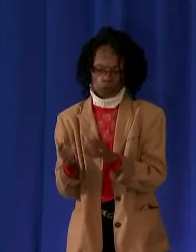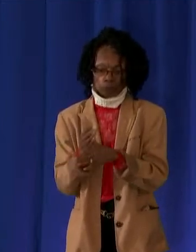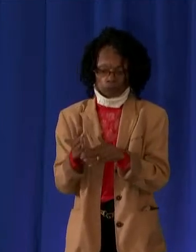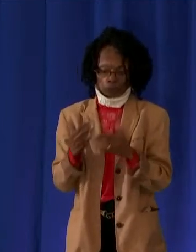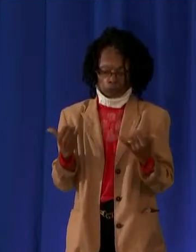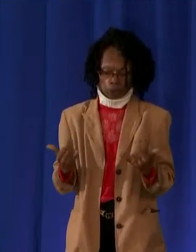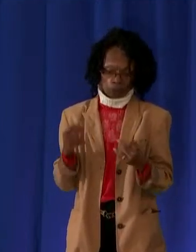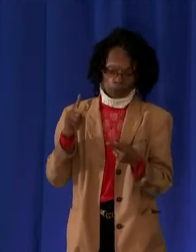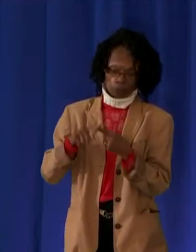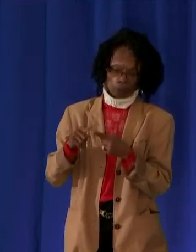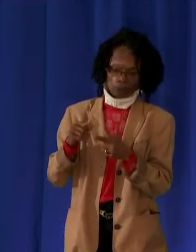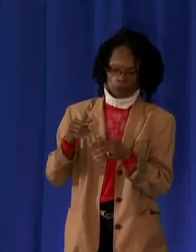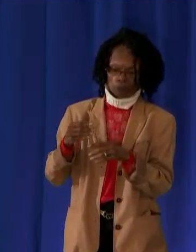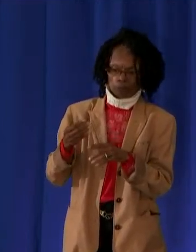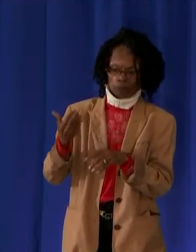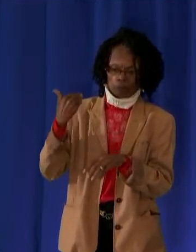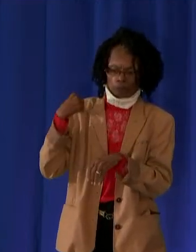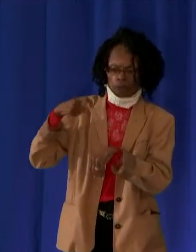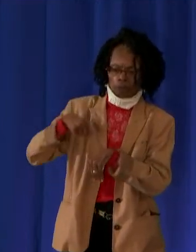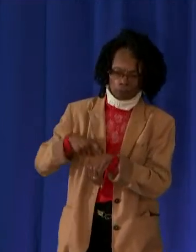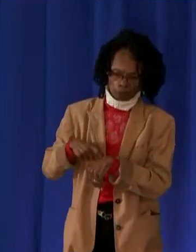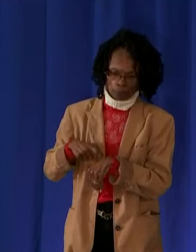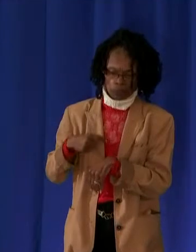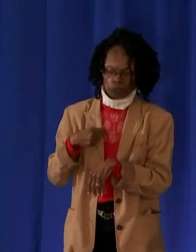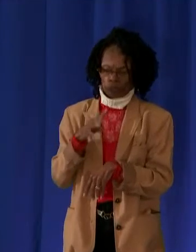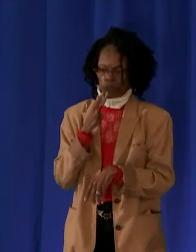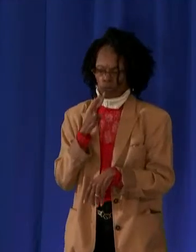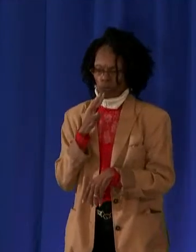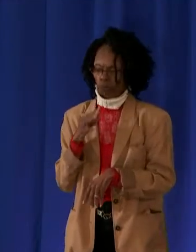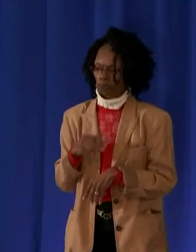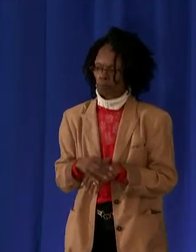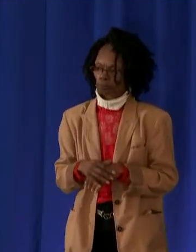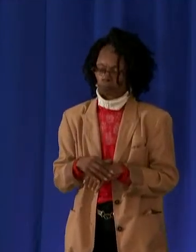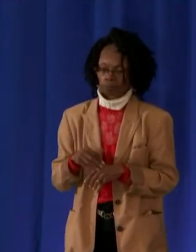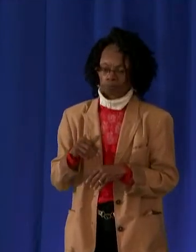say, between today and the last time we talked. Okay, thanks.